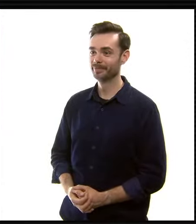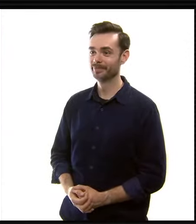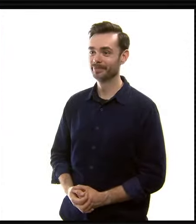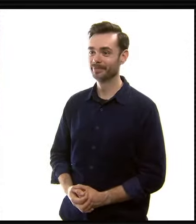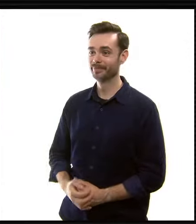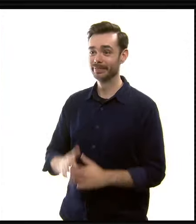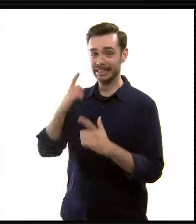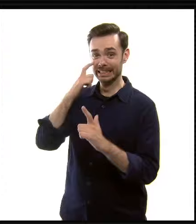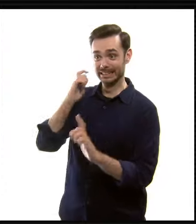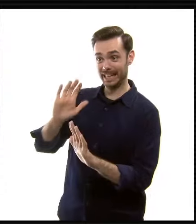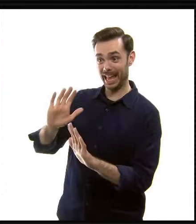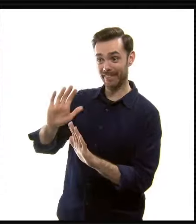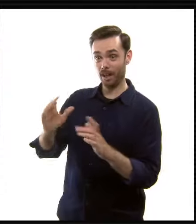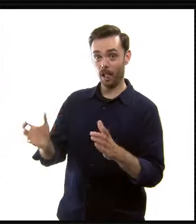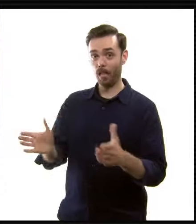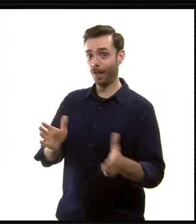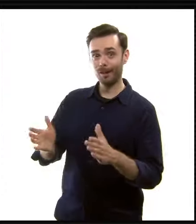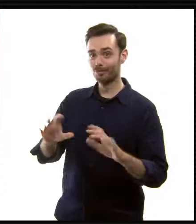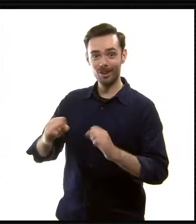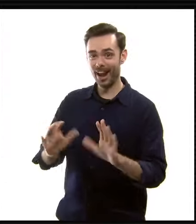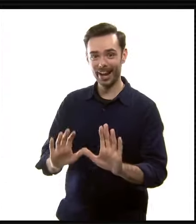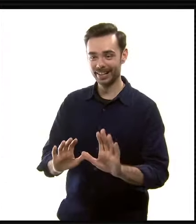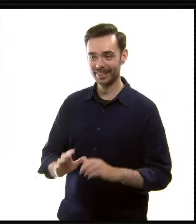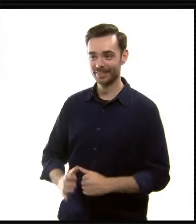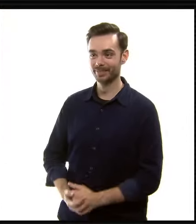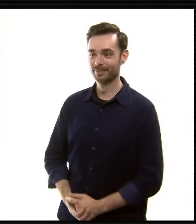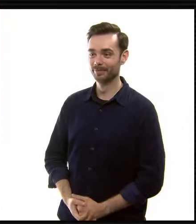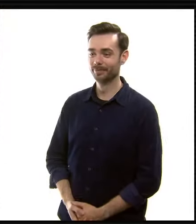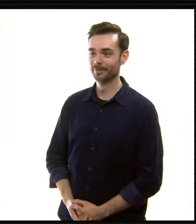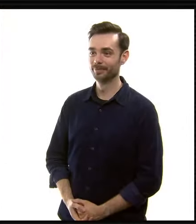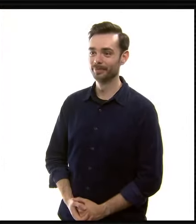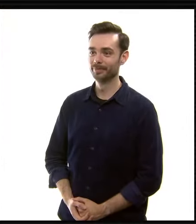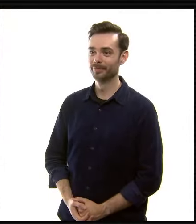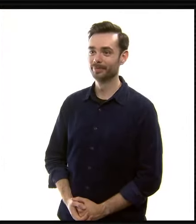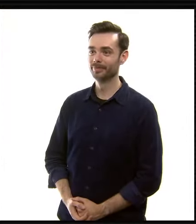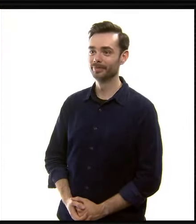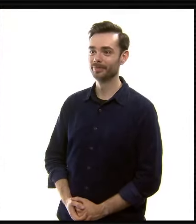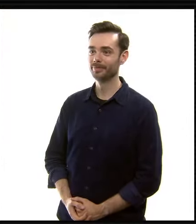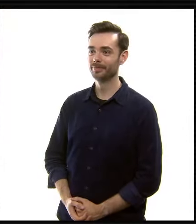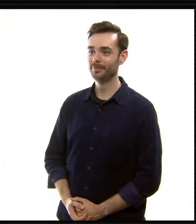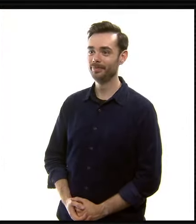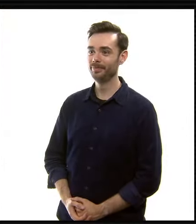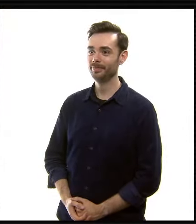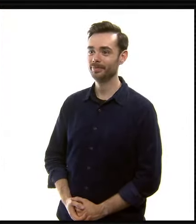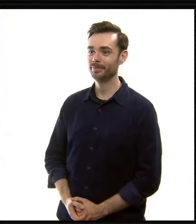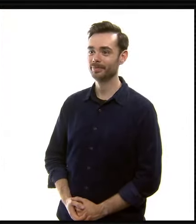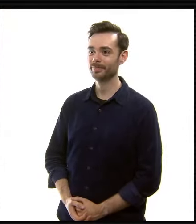it. Just look at the tension. Any moment now.